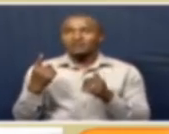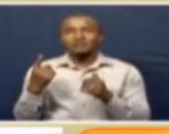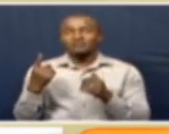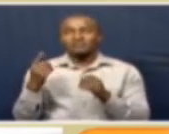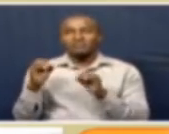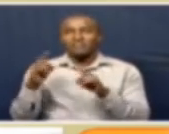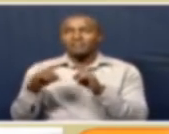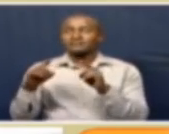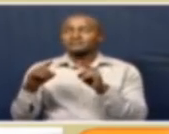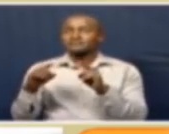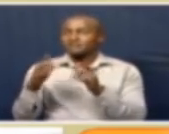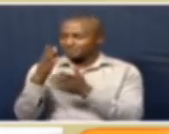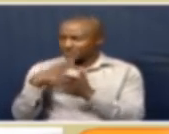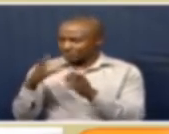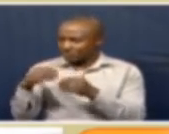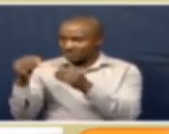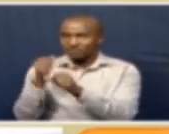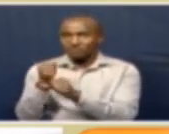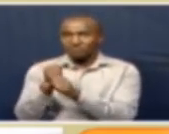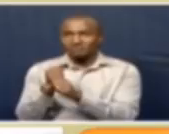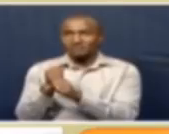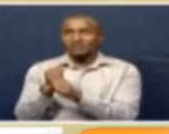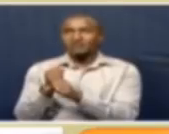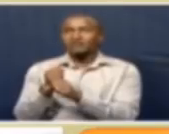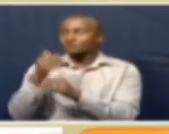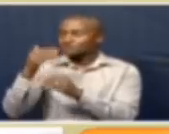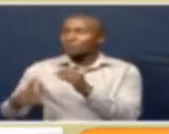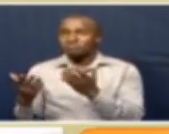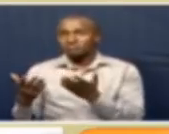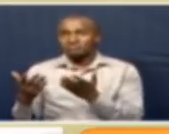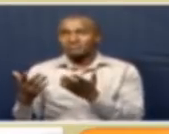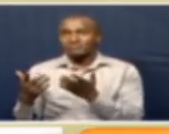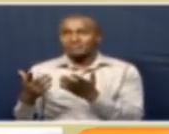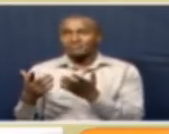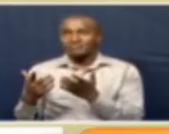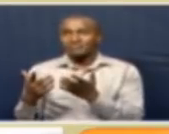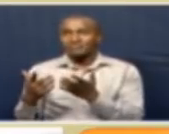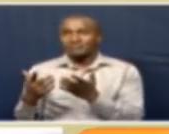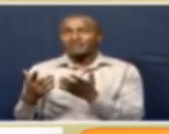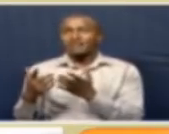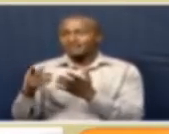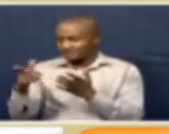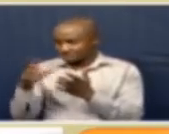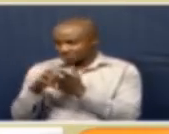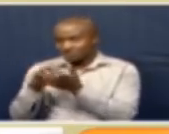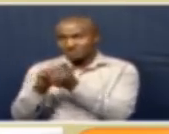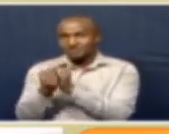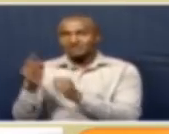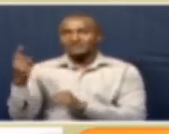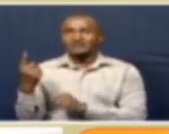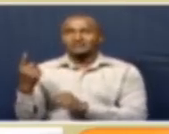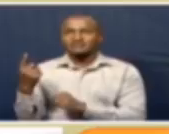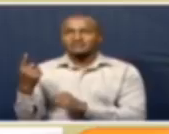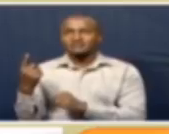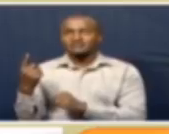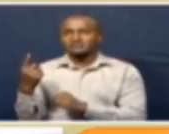yeah? The people who are giving these people jobs. You just need to stop giving them the jobs so that they rectify the situation. The people